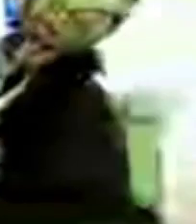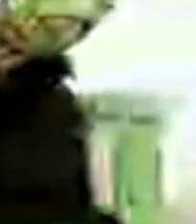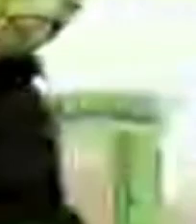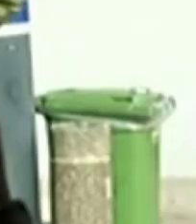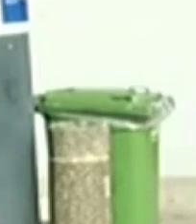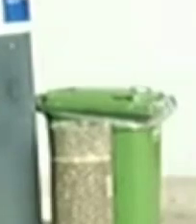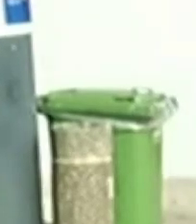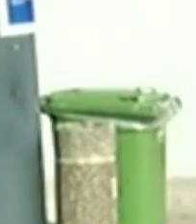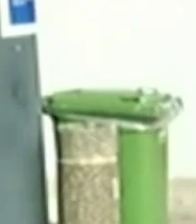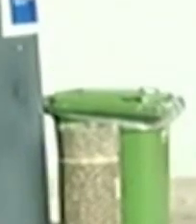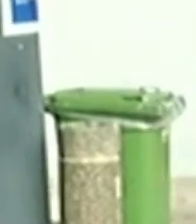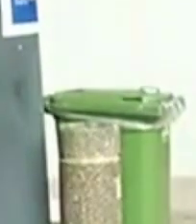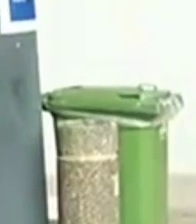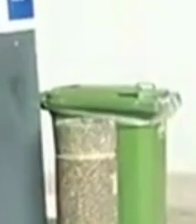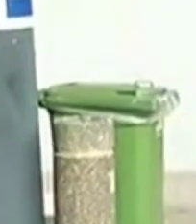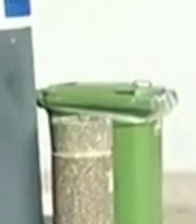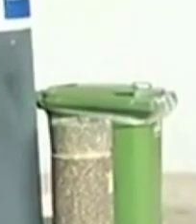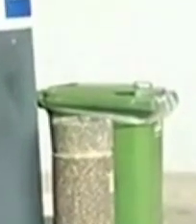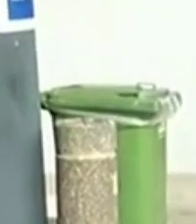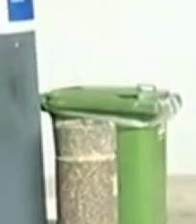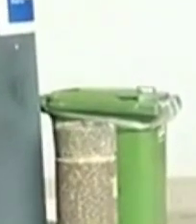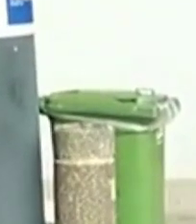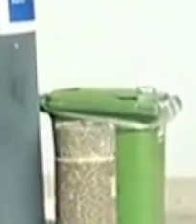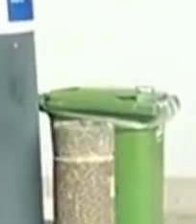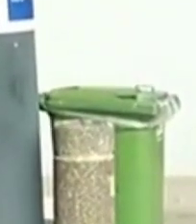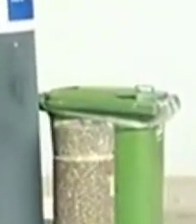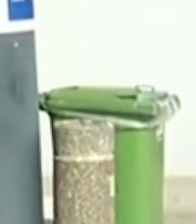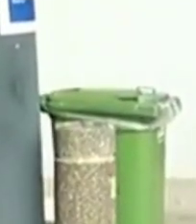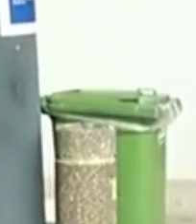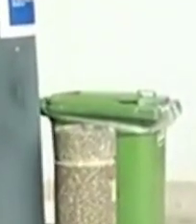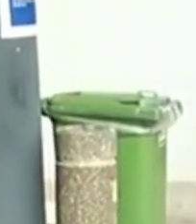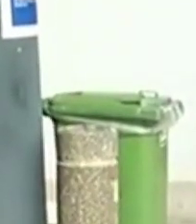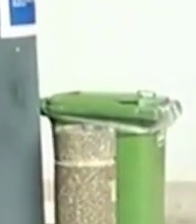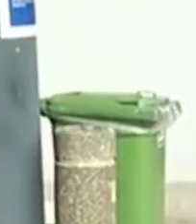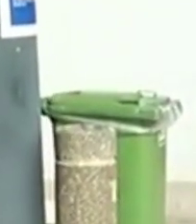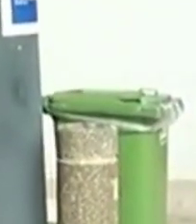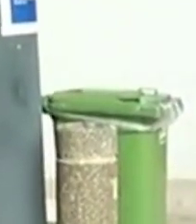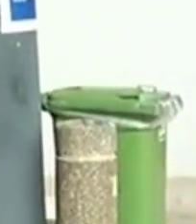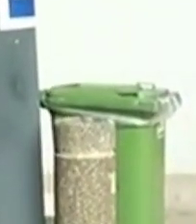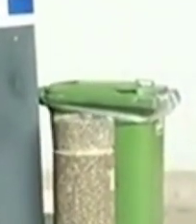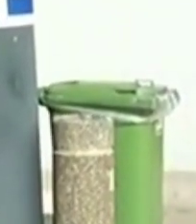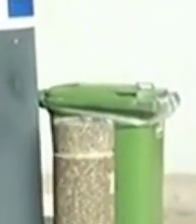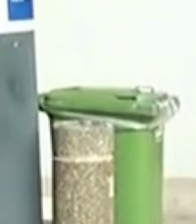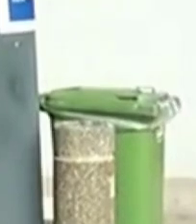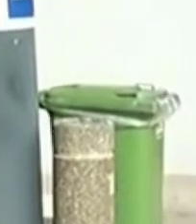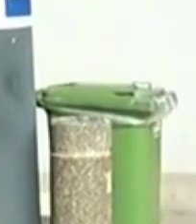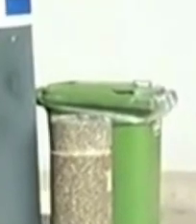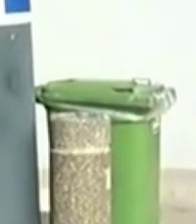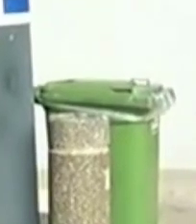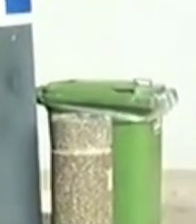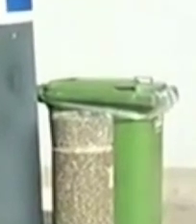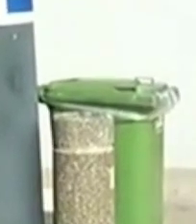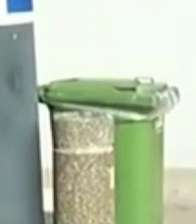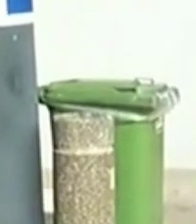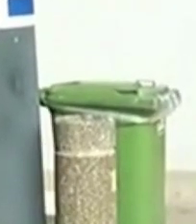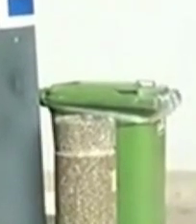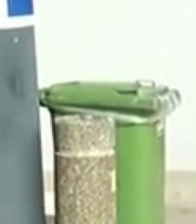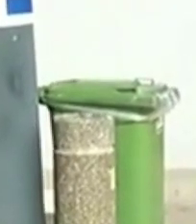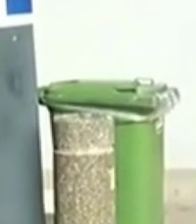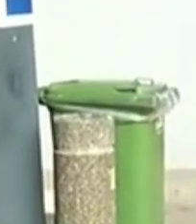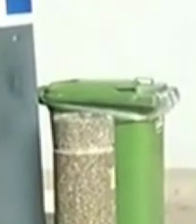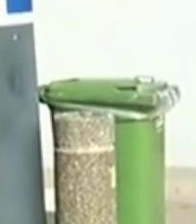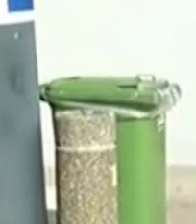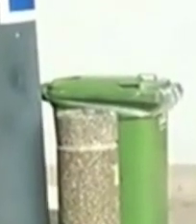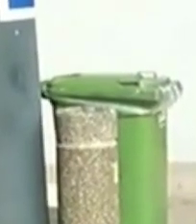have houses where they are going to house the funeral. So it's going to be, a very abnormal situation because of the calamity that we